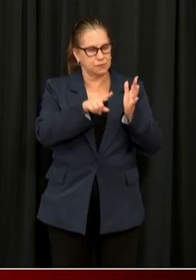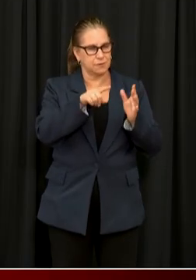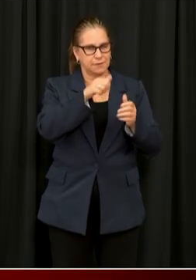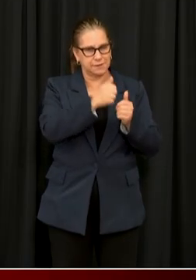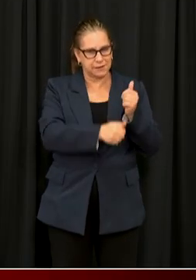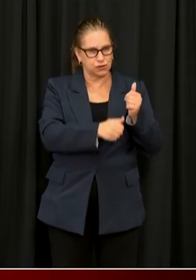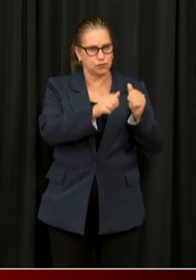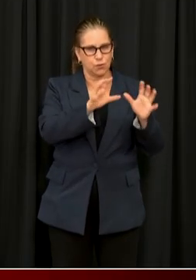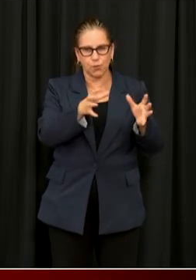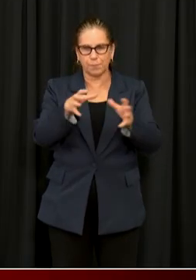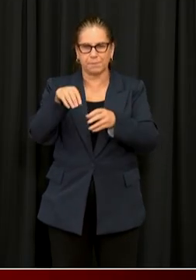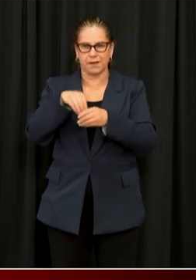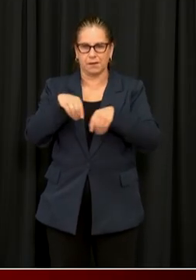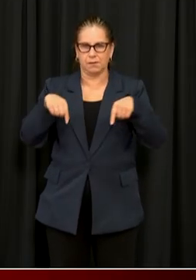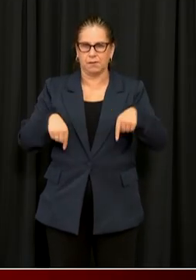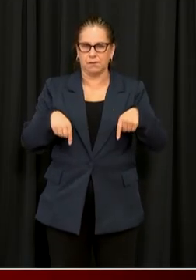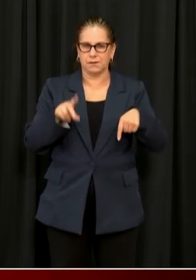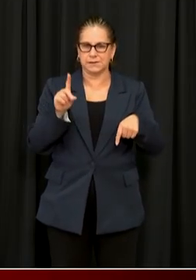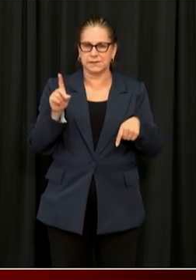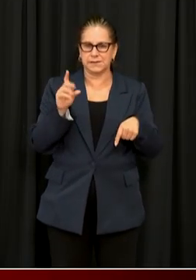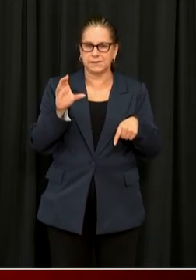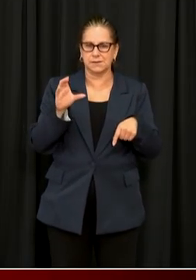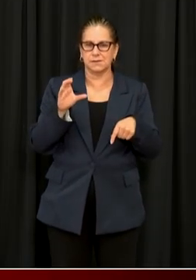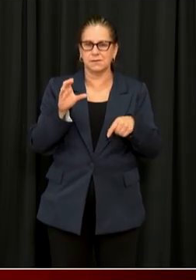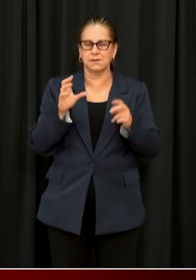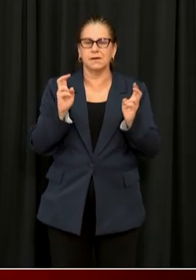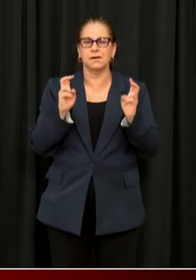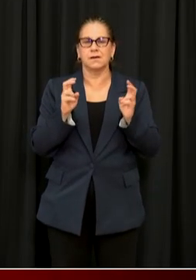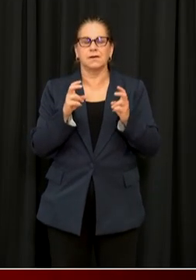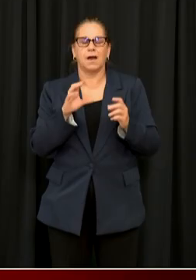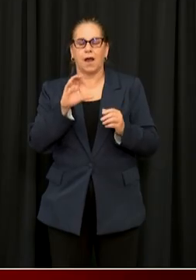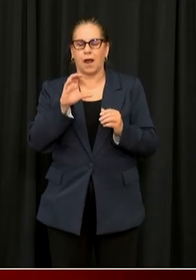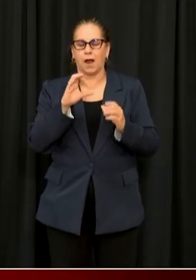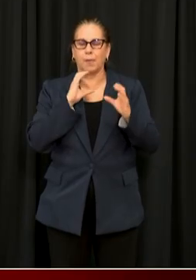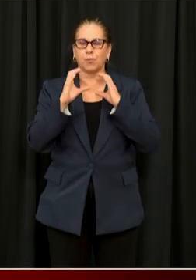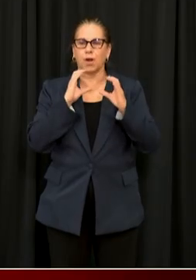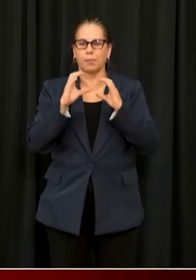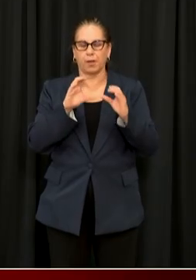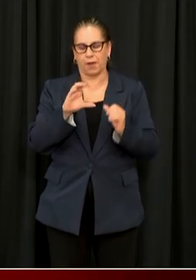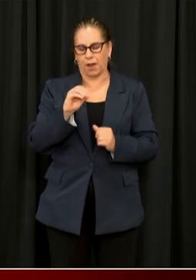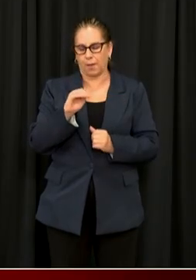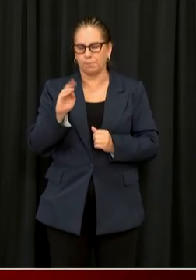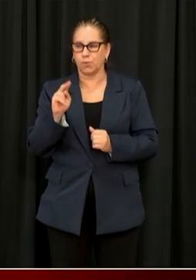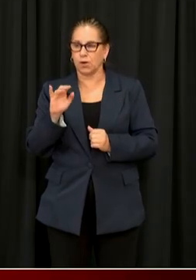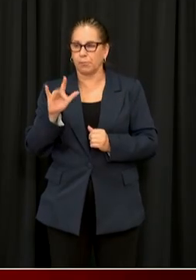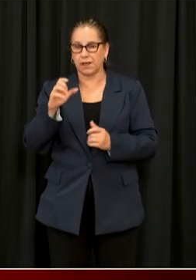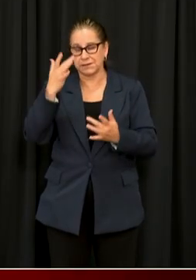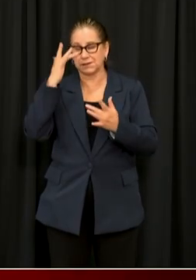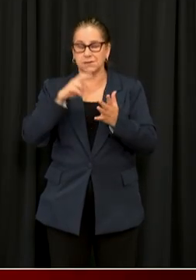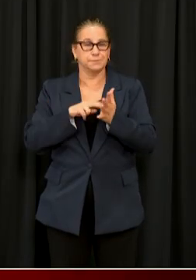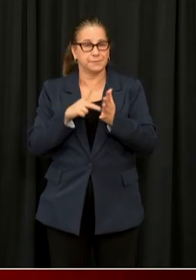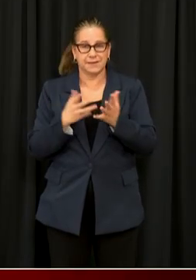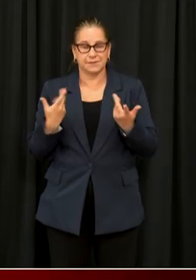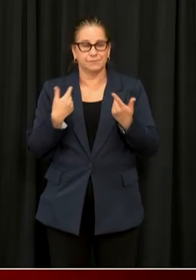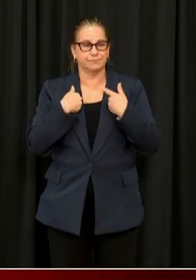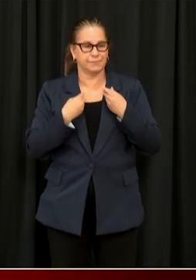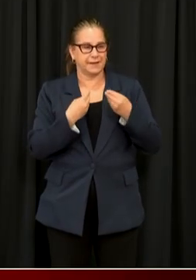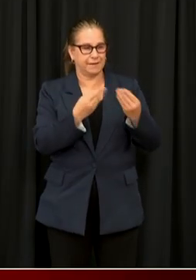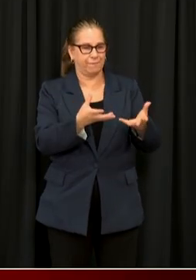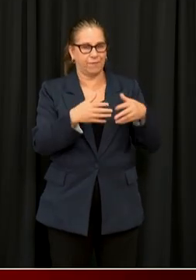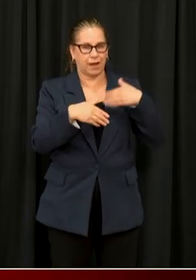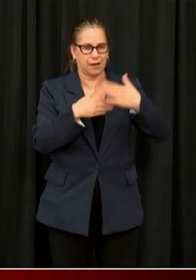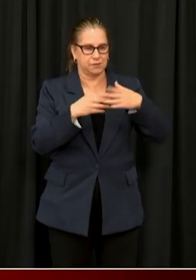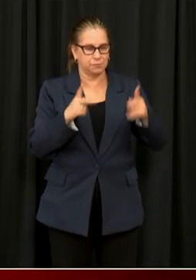information on communicable diseases, which are diseases that are transmitted person to person, and in some cases